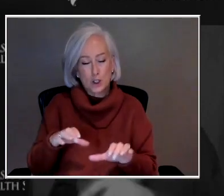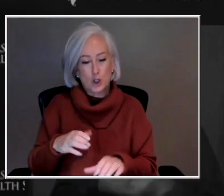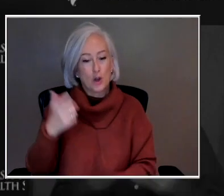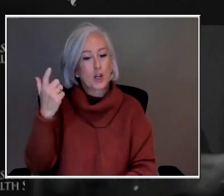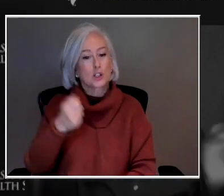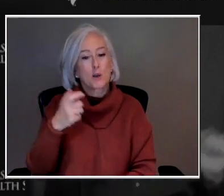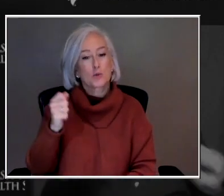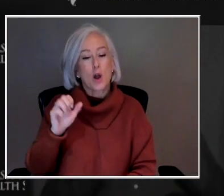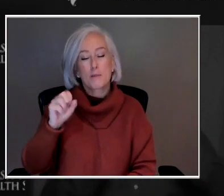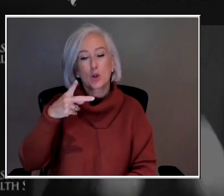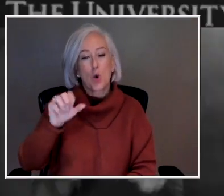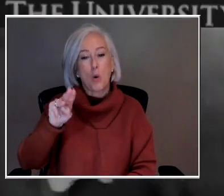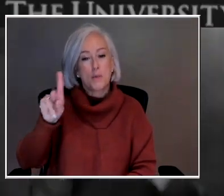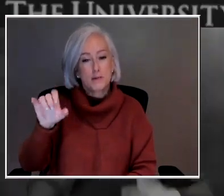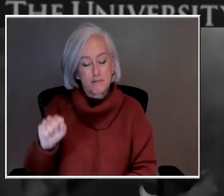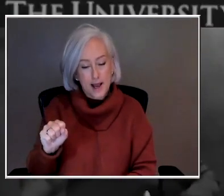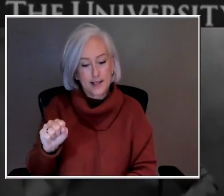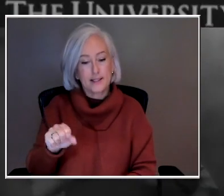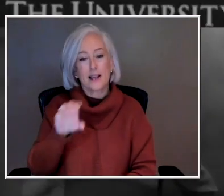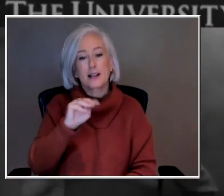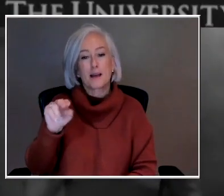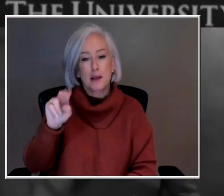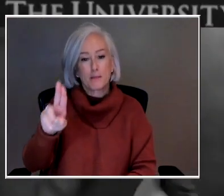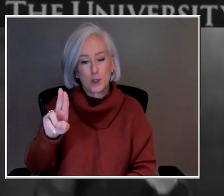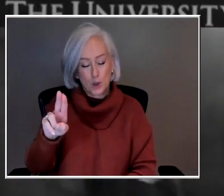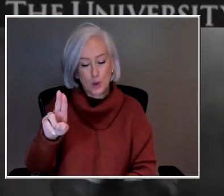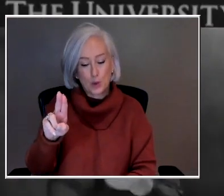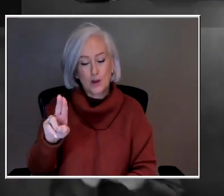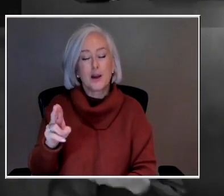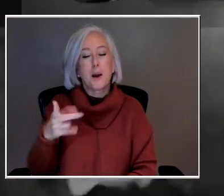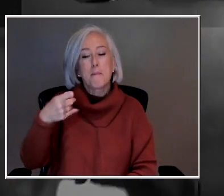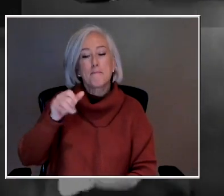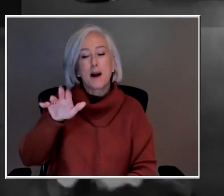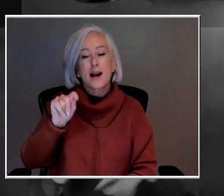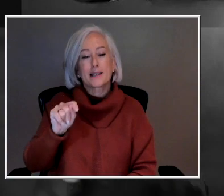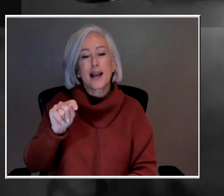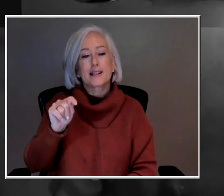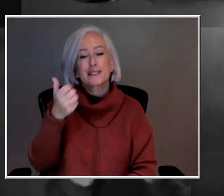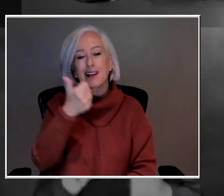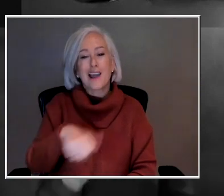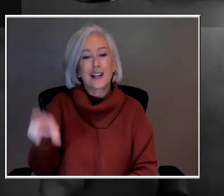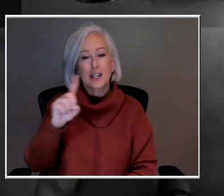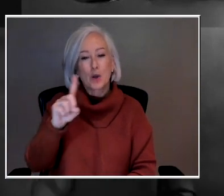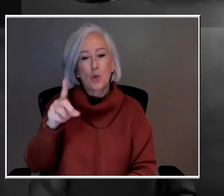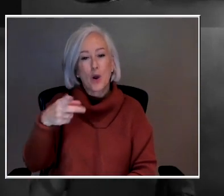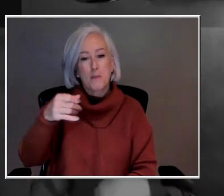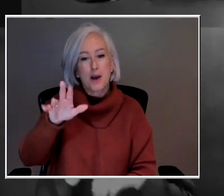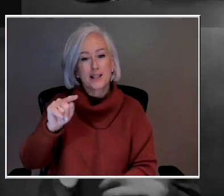Mics with Dr. Stites podcast. Now, everywhere podcasts are available.